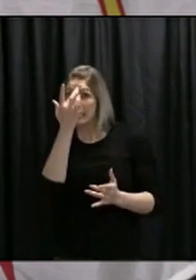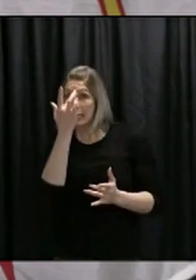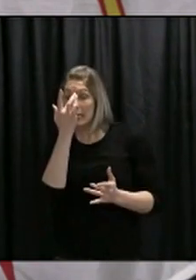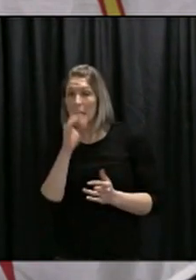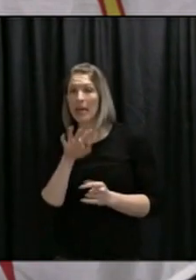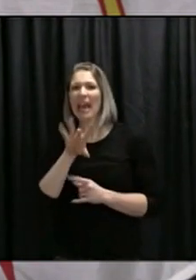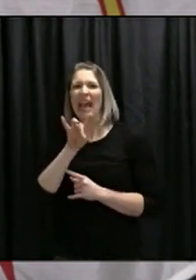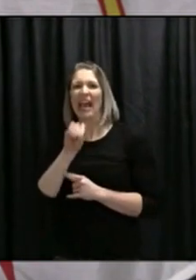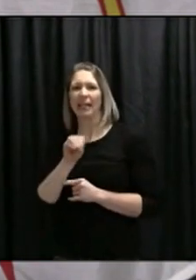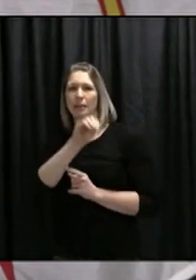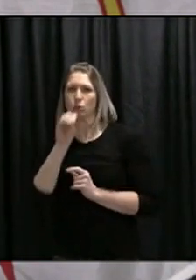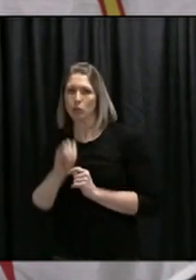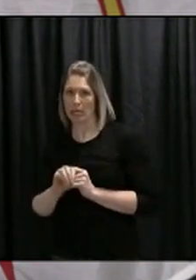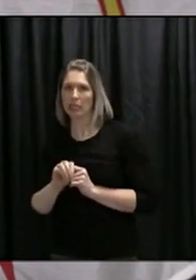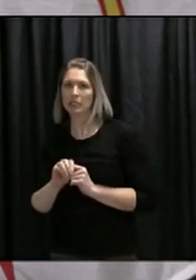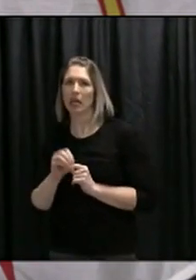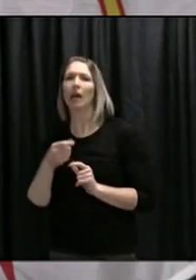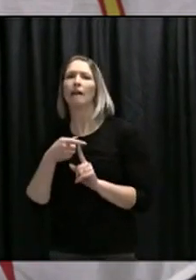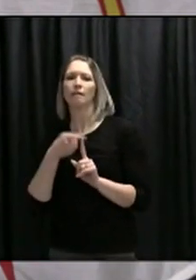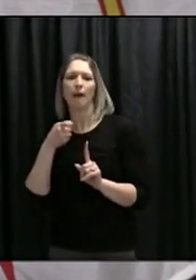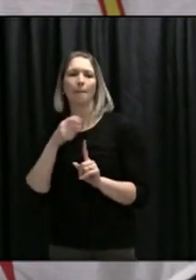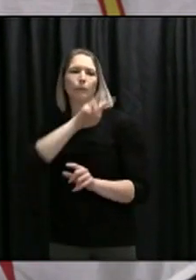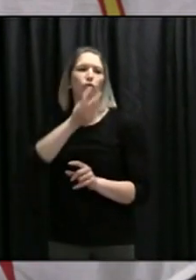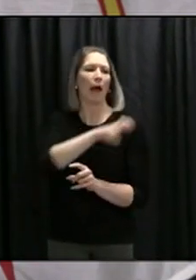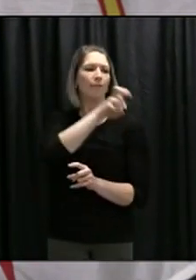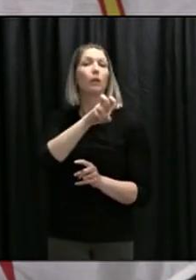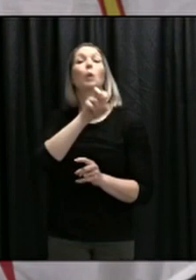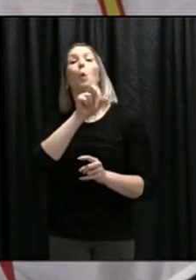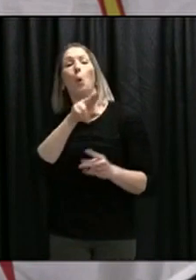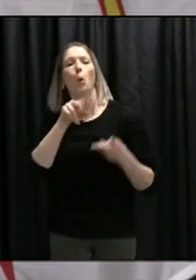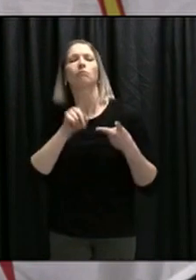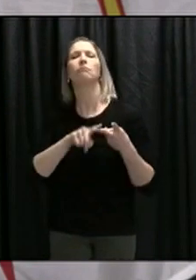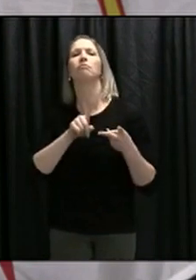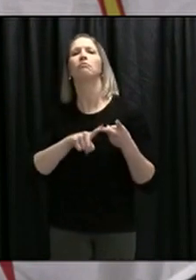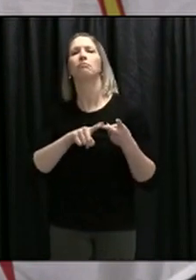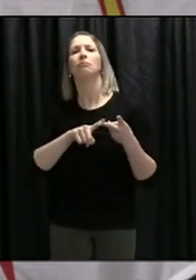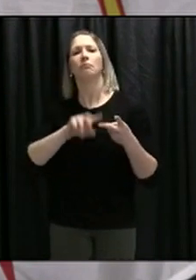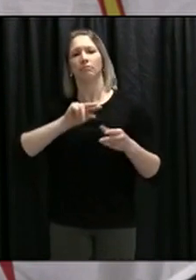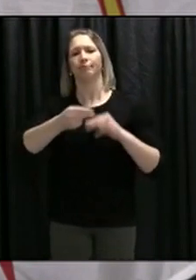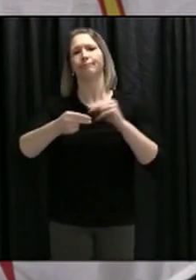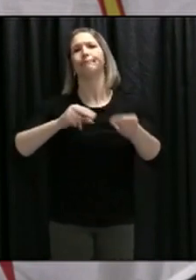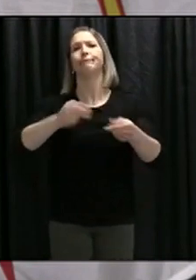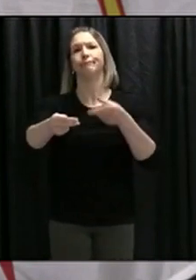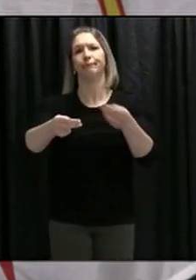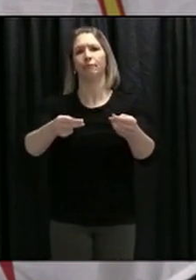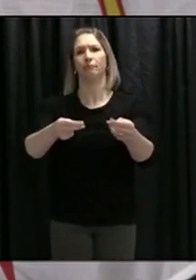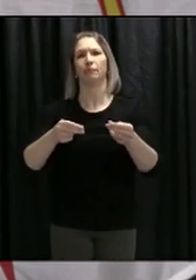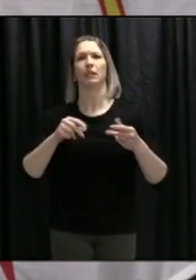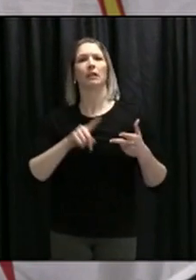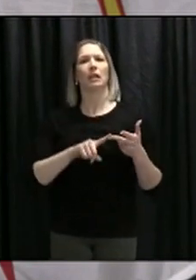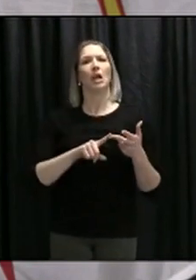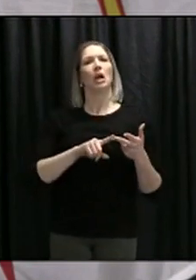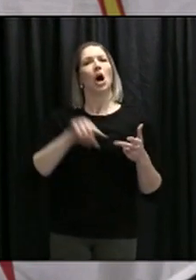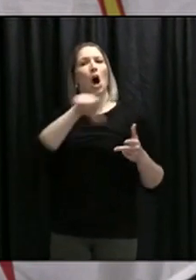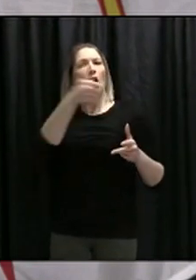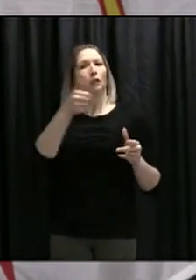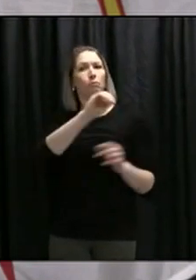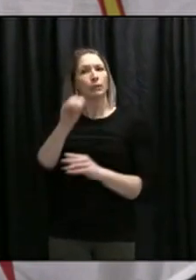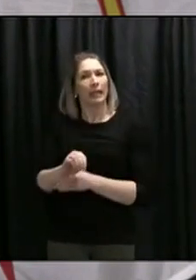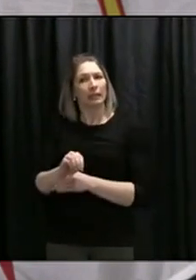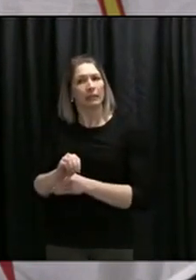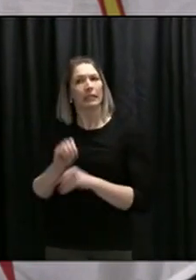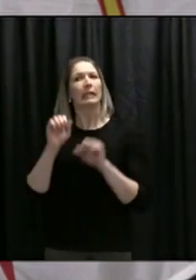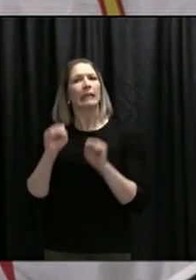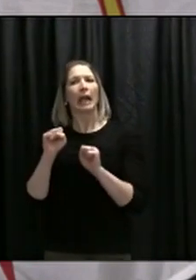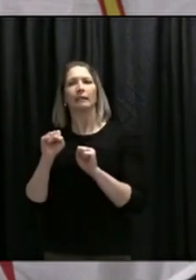5 COVID-19 cases in our province, have unknown transmission. The rest can be linked to a source, such as the funeral home